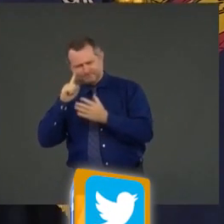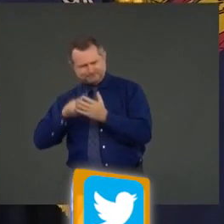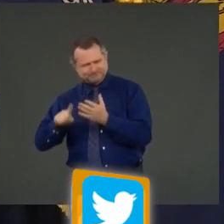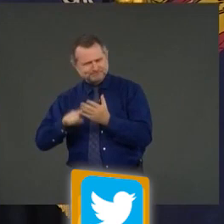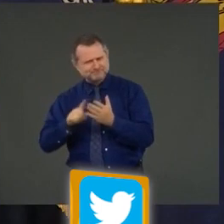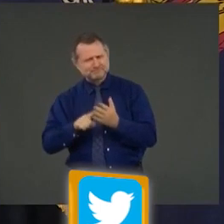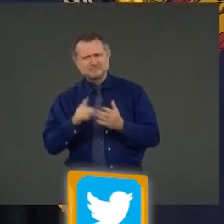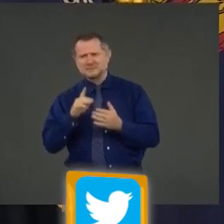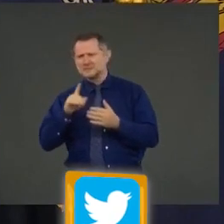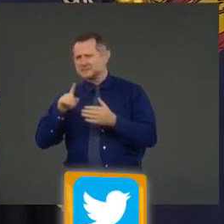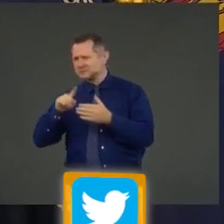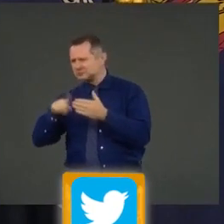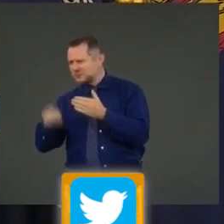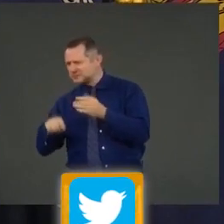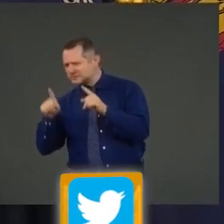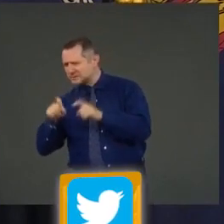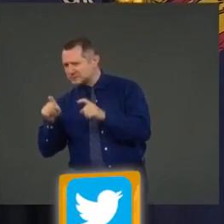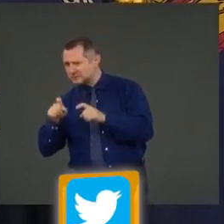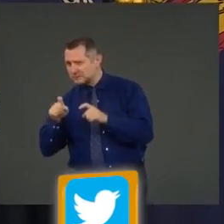can trace you.